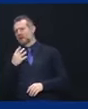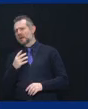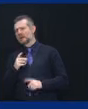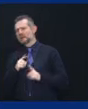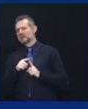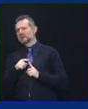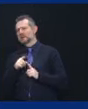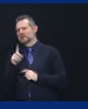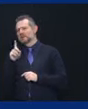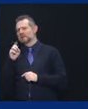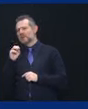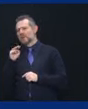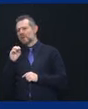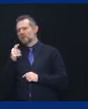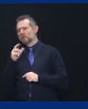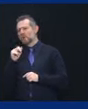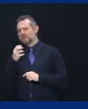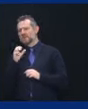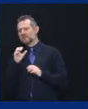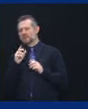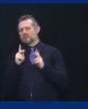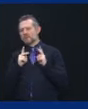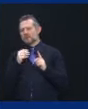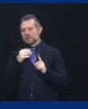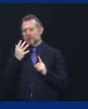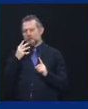vaccinated? And can you commit to doing that in the future?